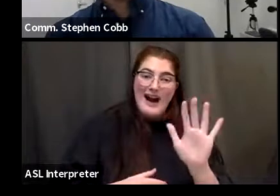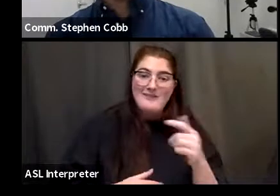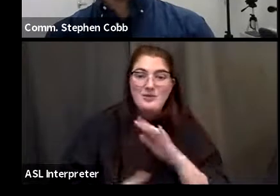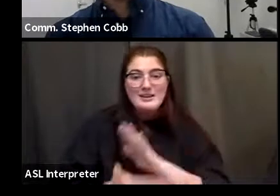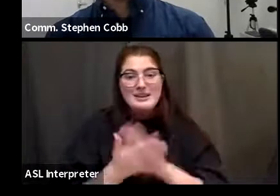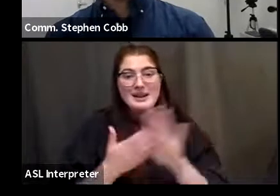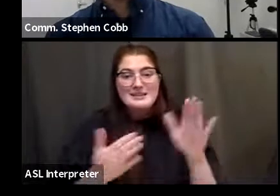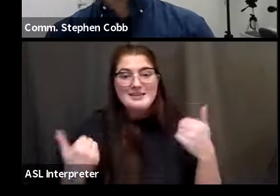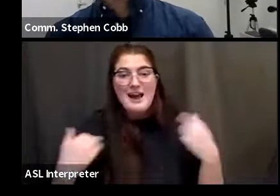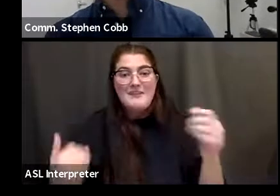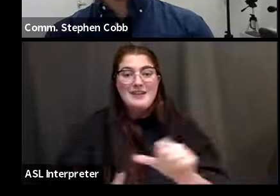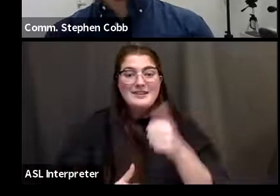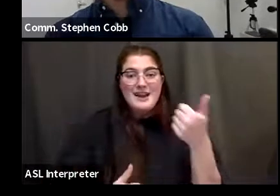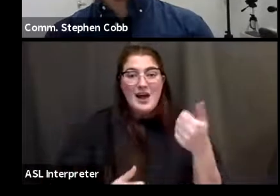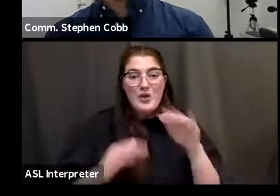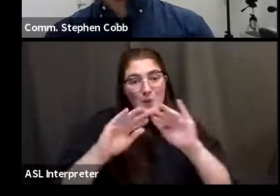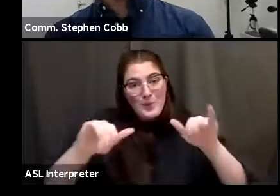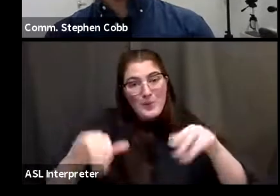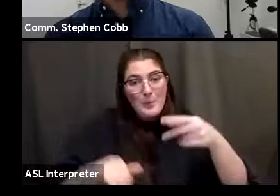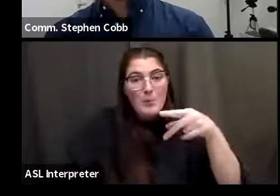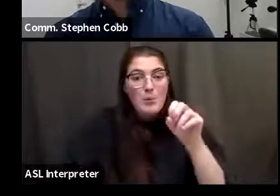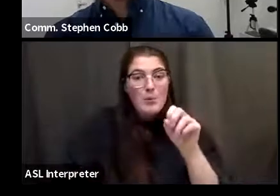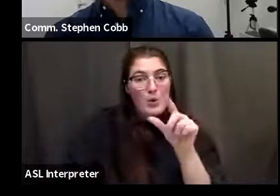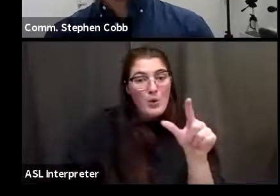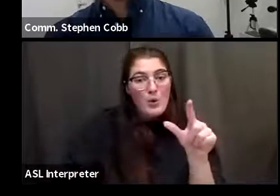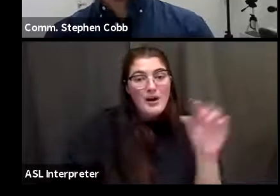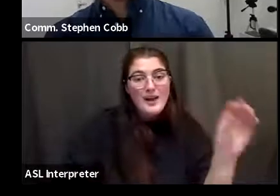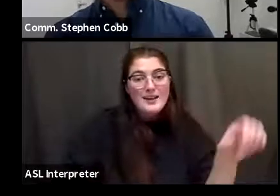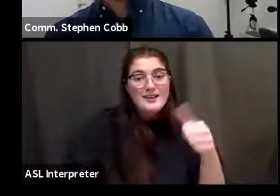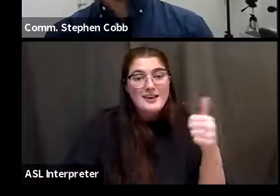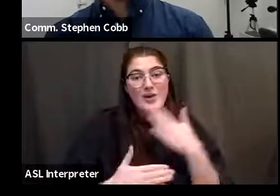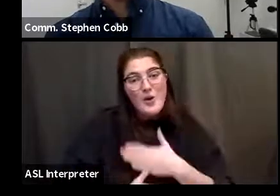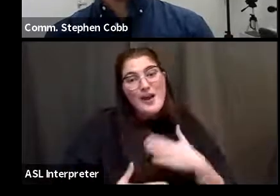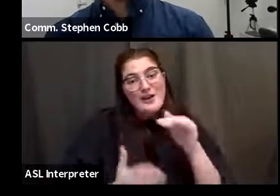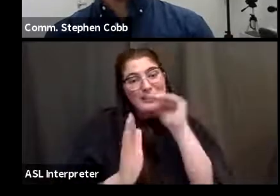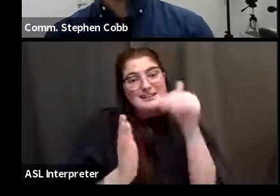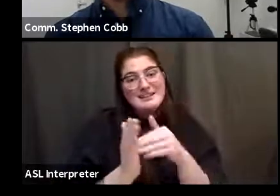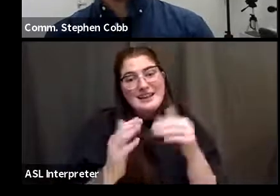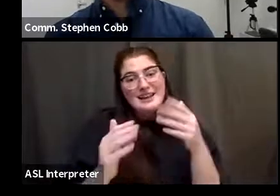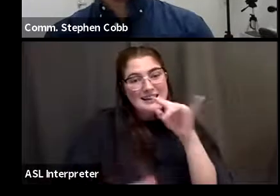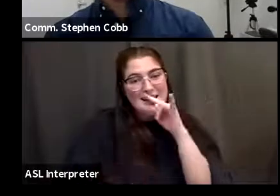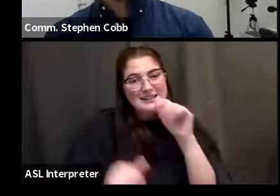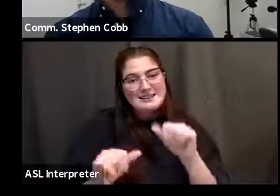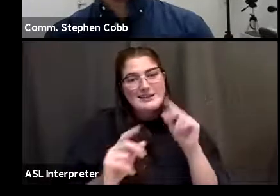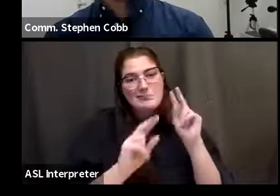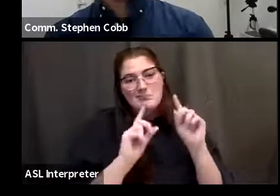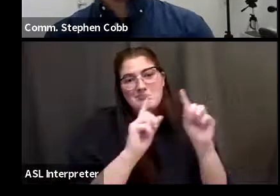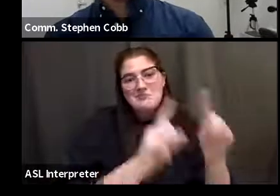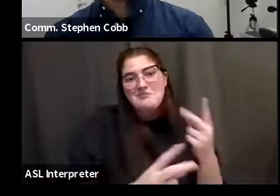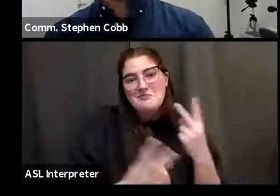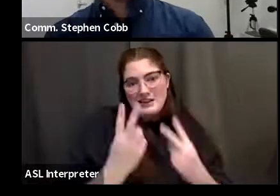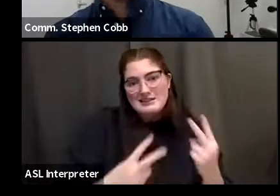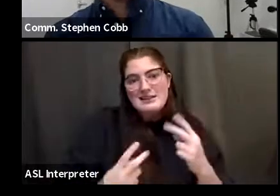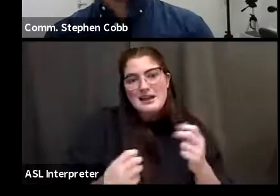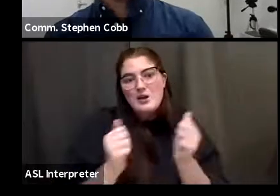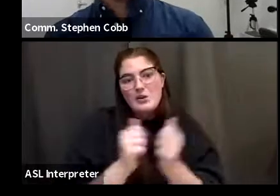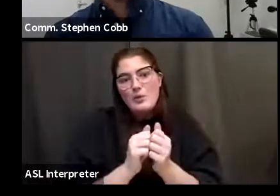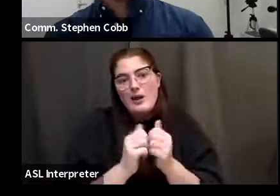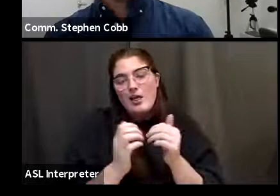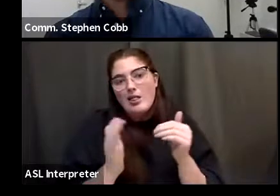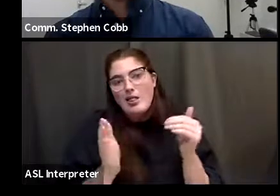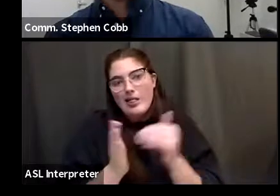another pool, another recreation center that kids could visit with thousands of